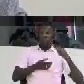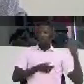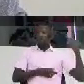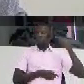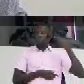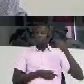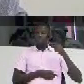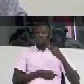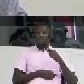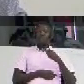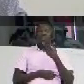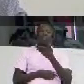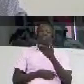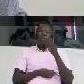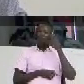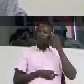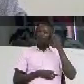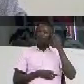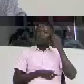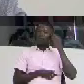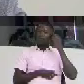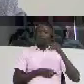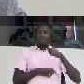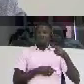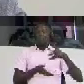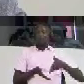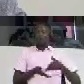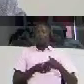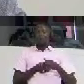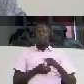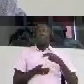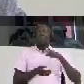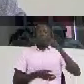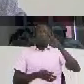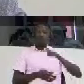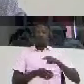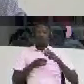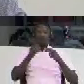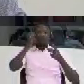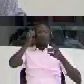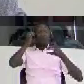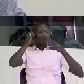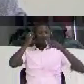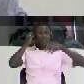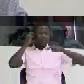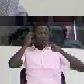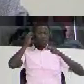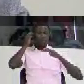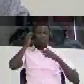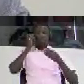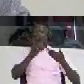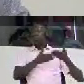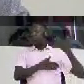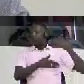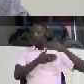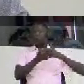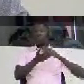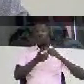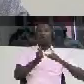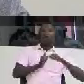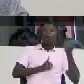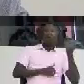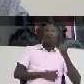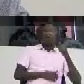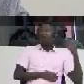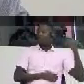i.e. from November 11th today to November 14th. The rest of the public